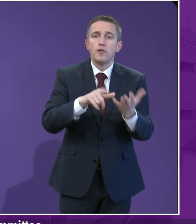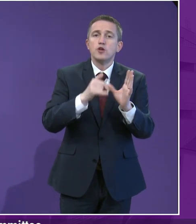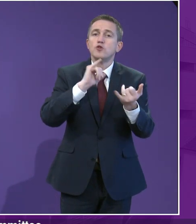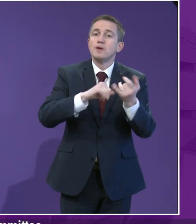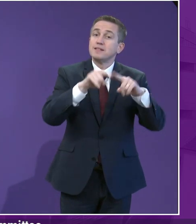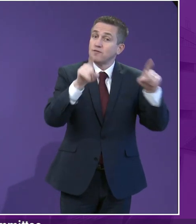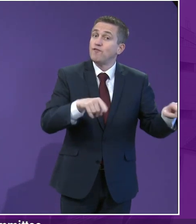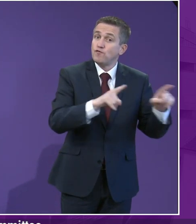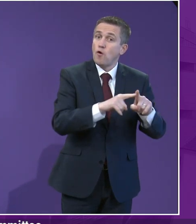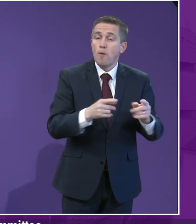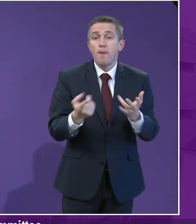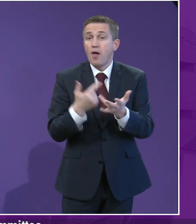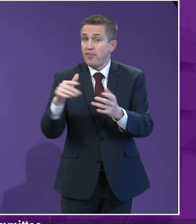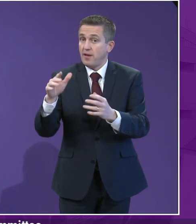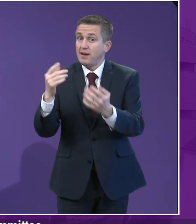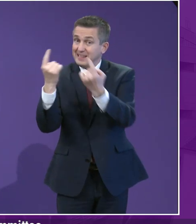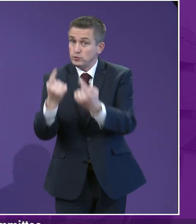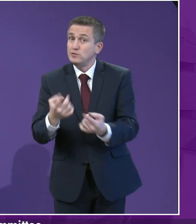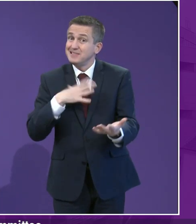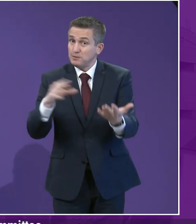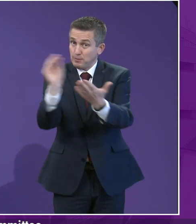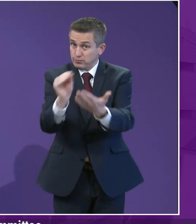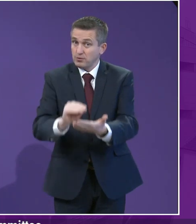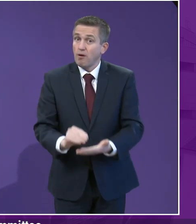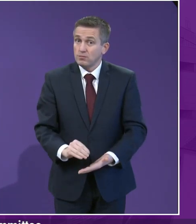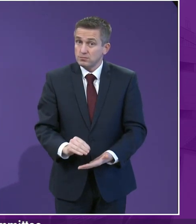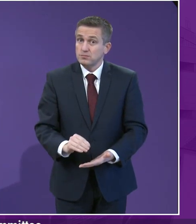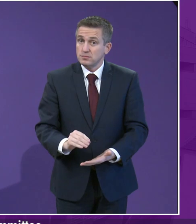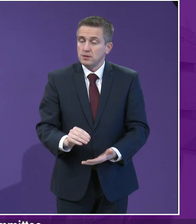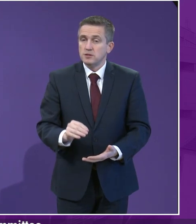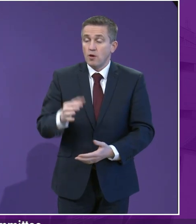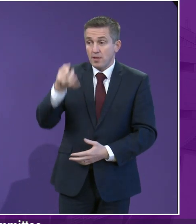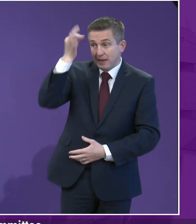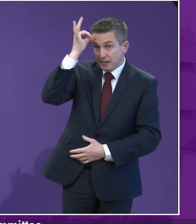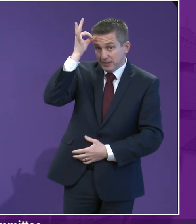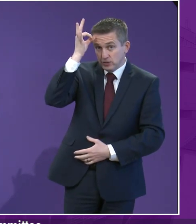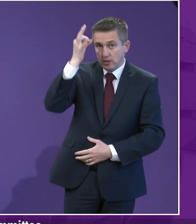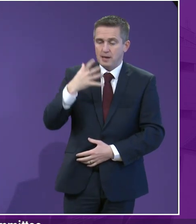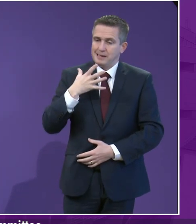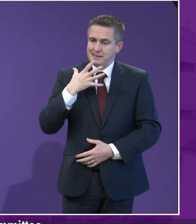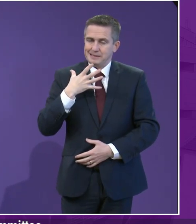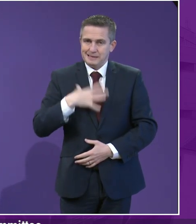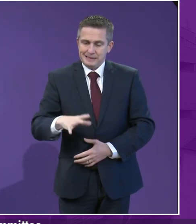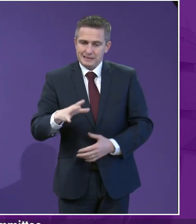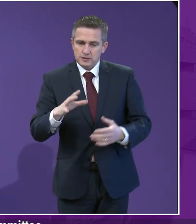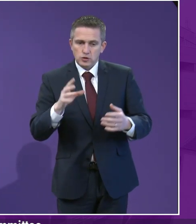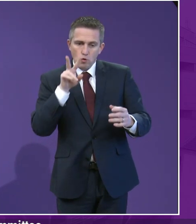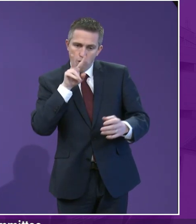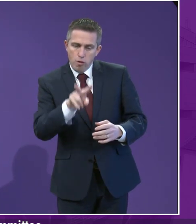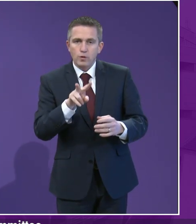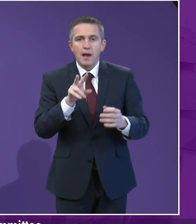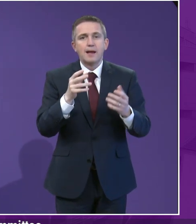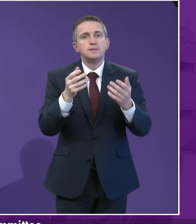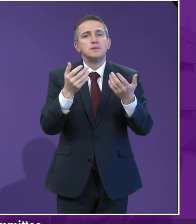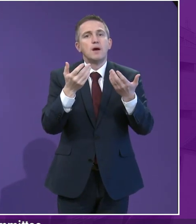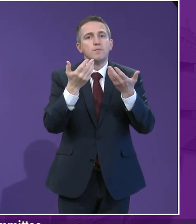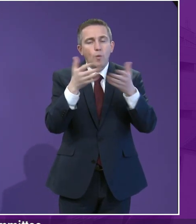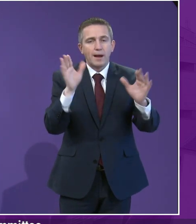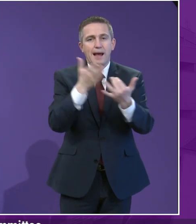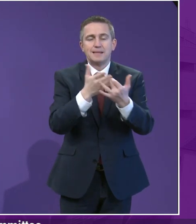on, you know, the most deprived postcodes or particular schools, but not necessarily disabled people,